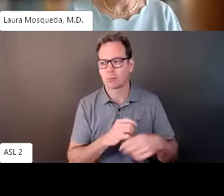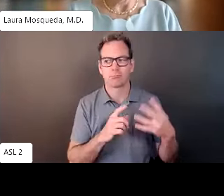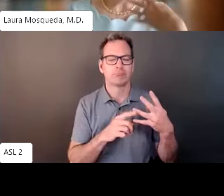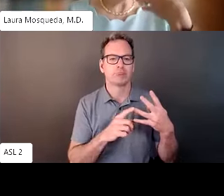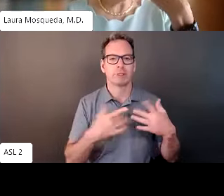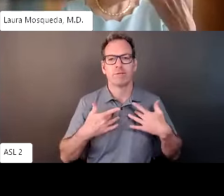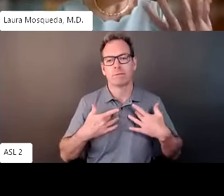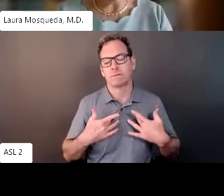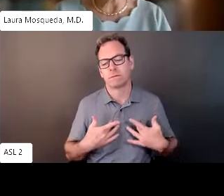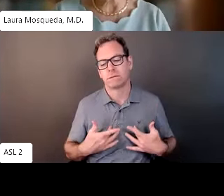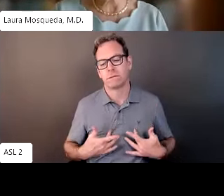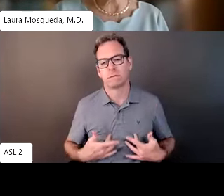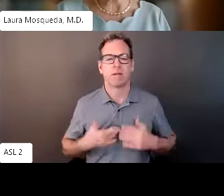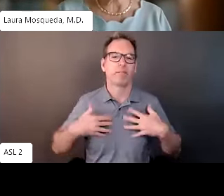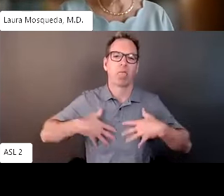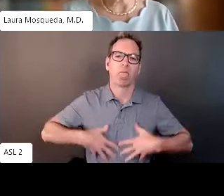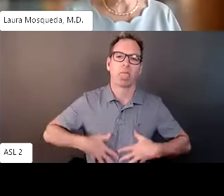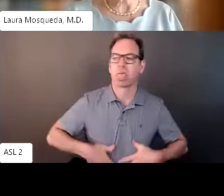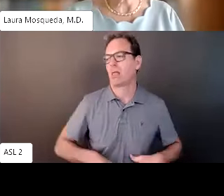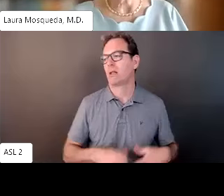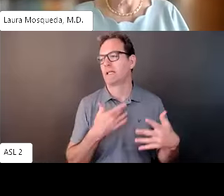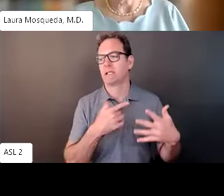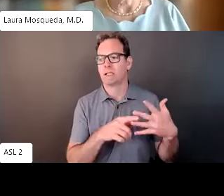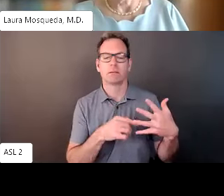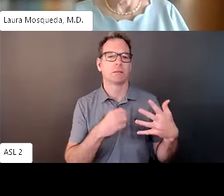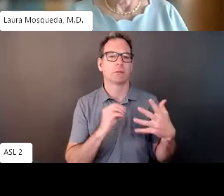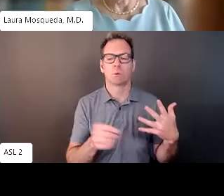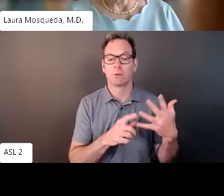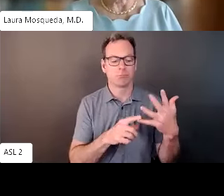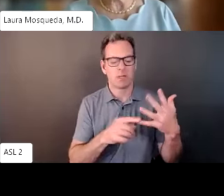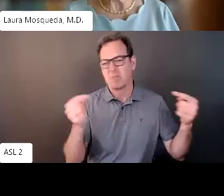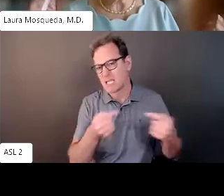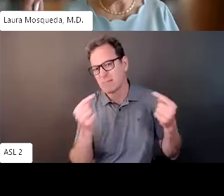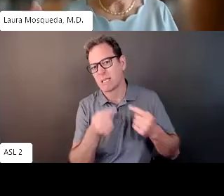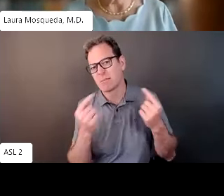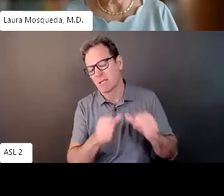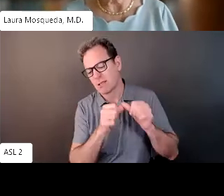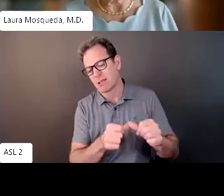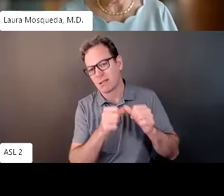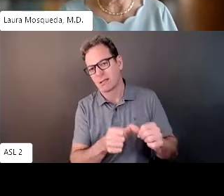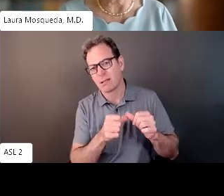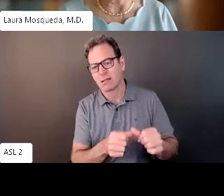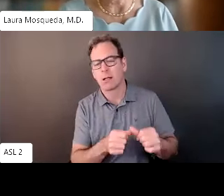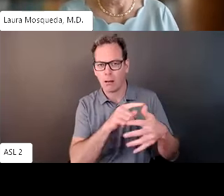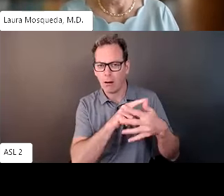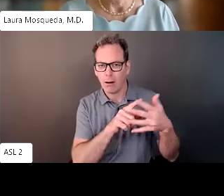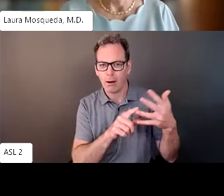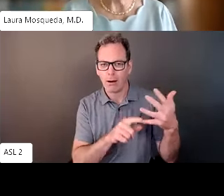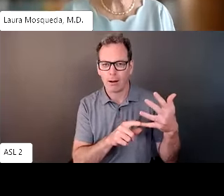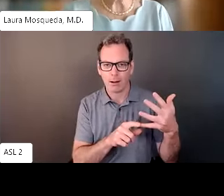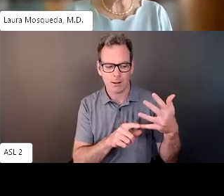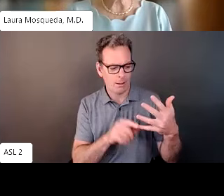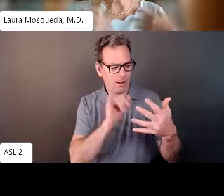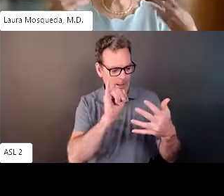pain. So these are kind of common symptoms of IPV, and they're also common symptoms of aging.